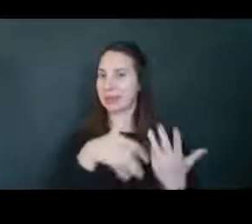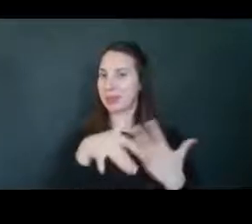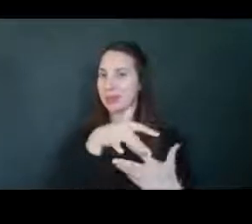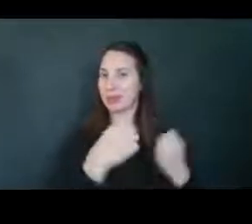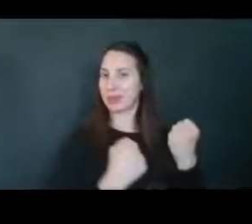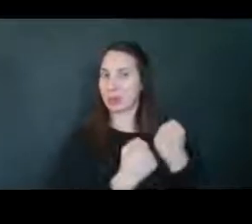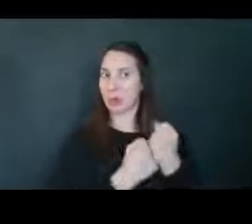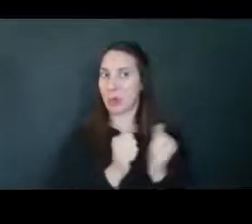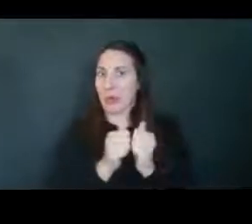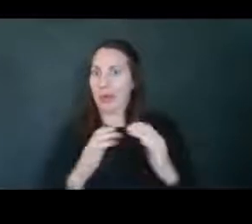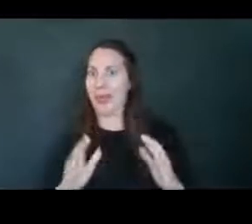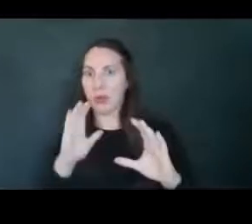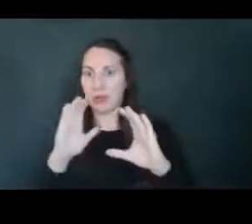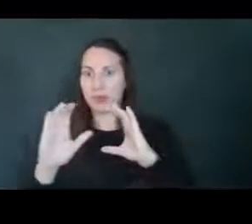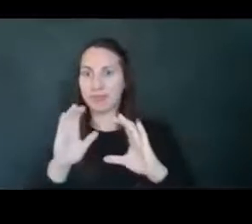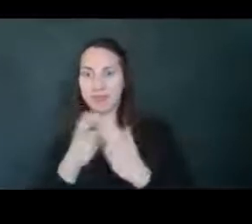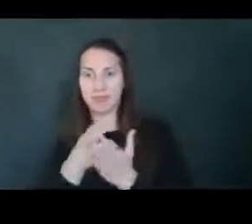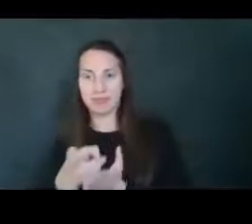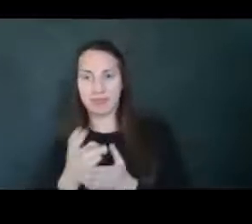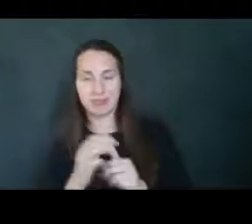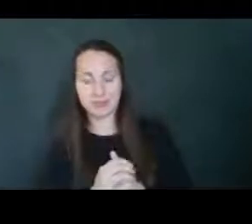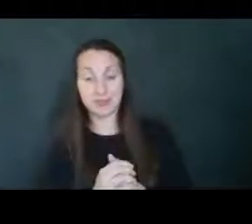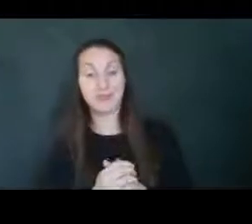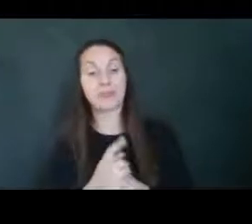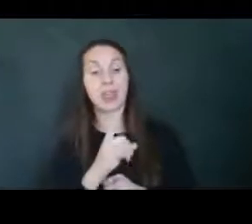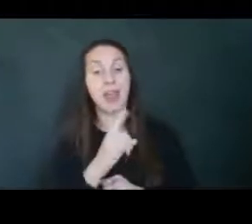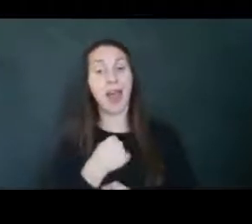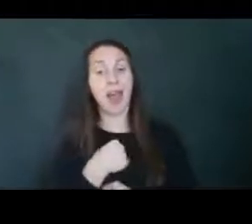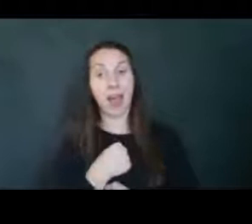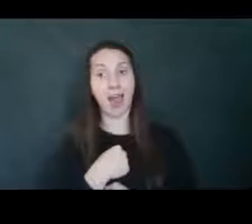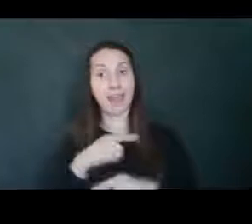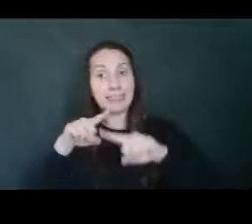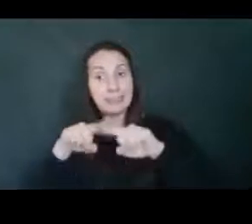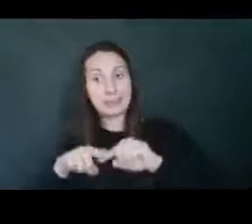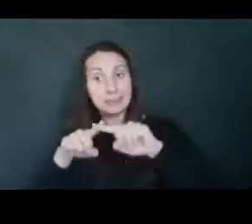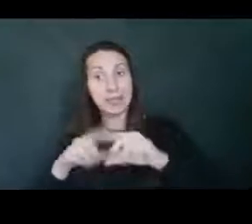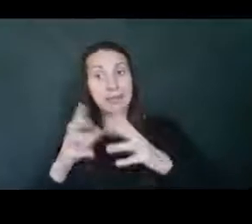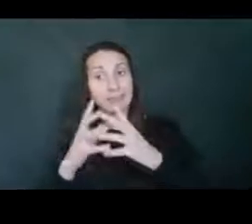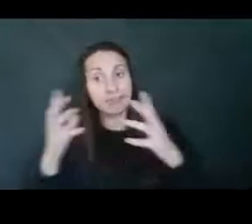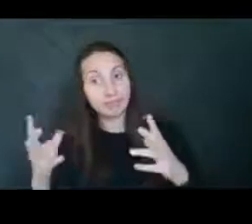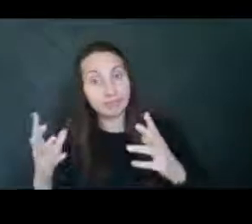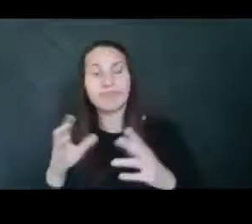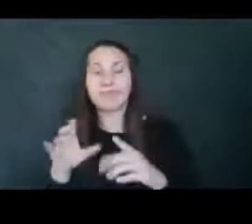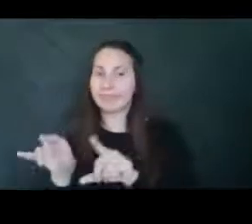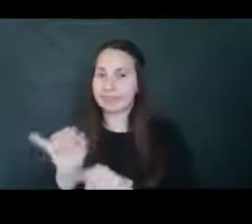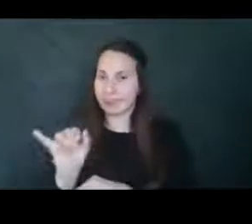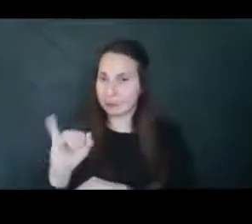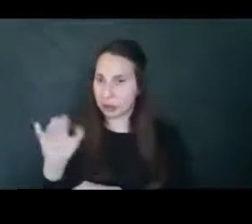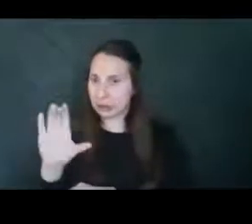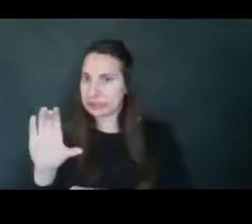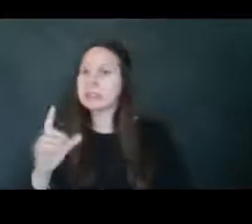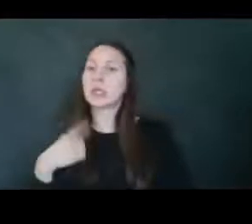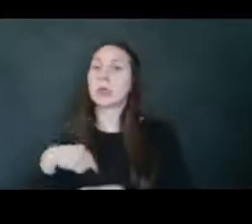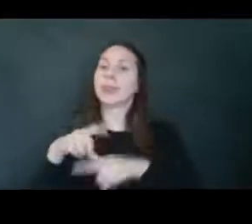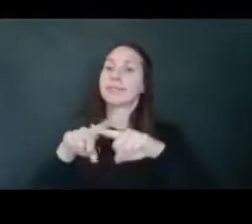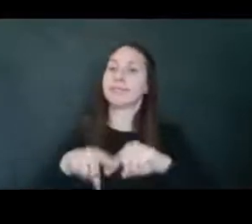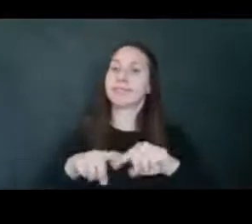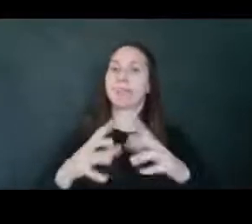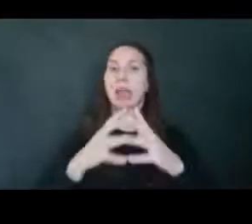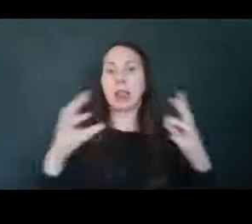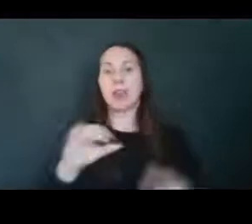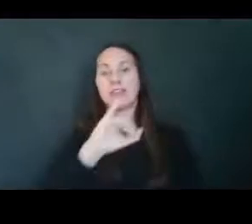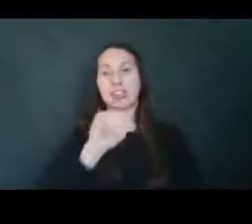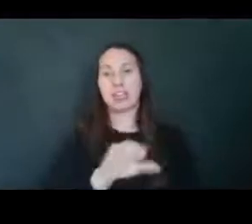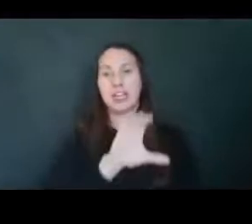communicating. I rely heavily, as does our JCC, we rely heavily on the JCCA of North